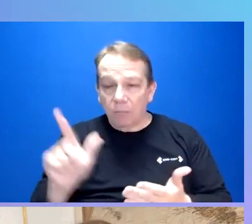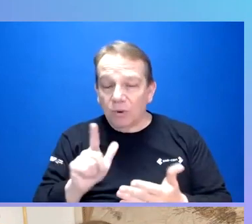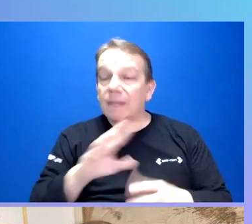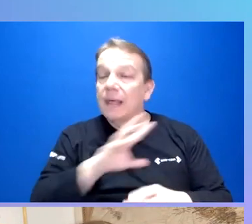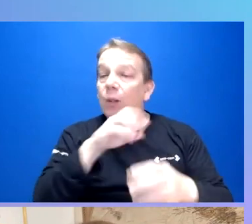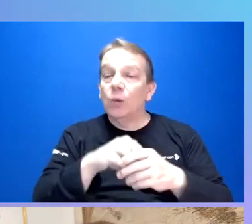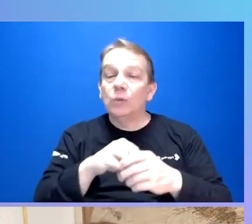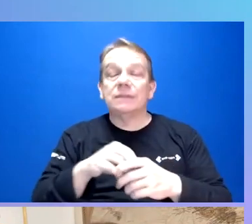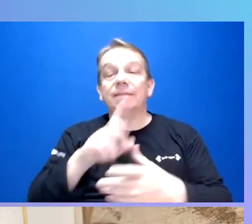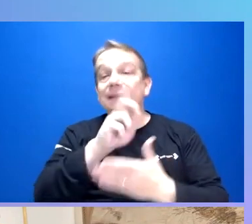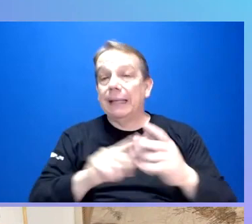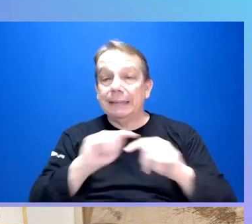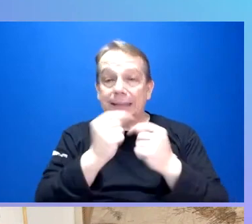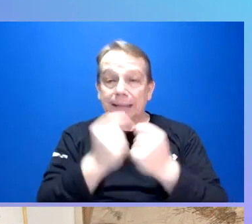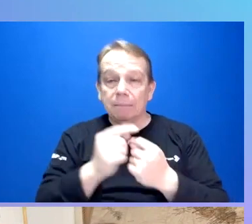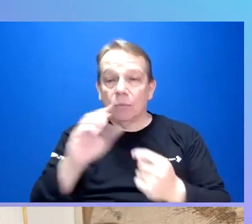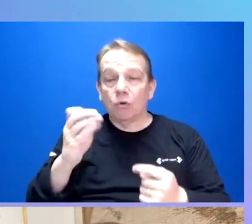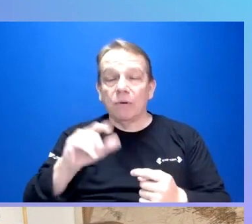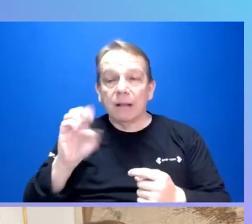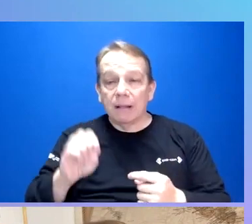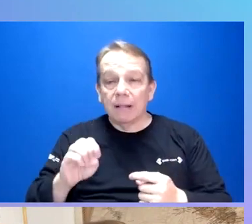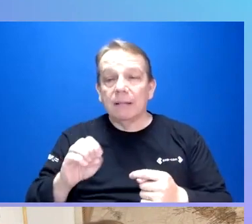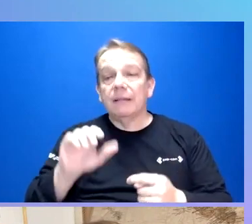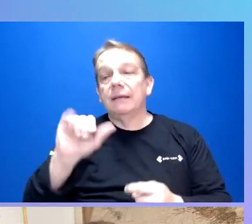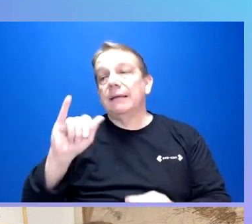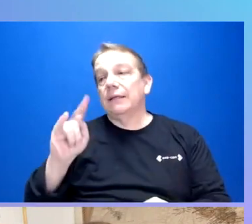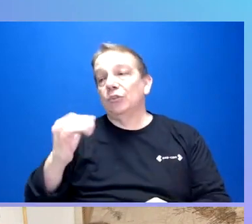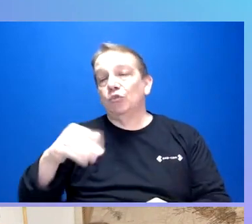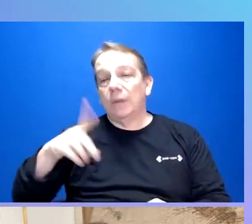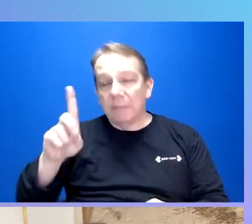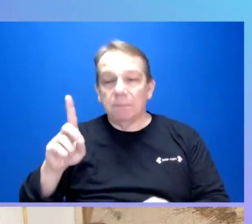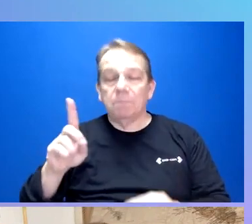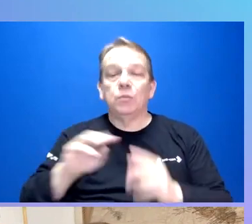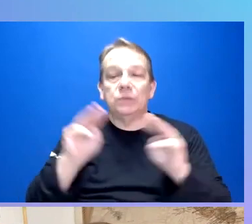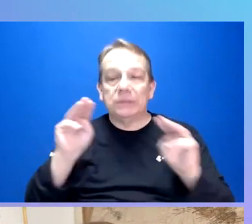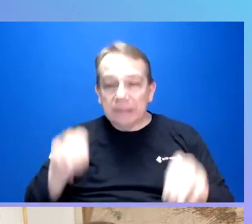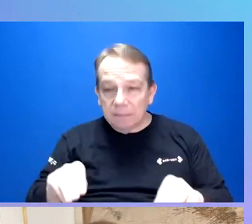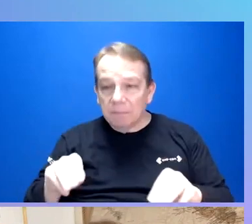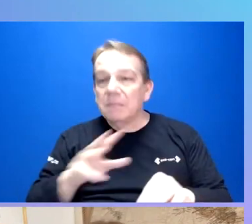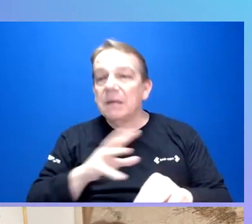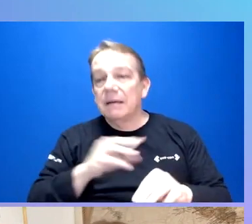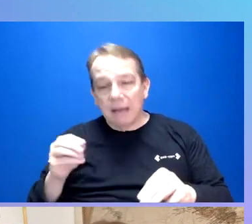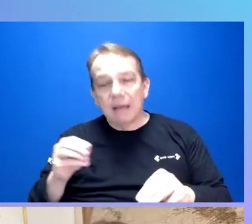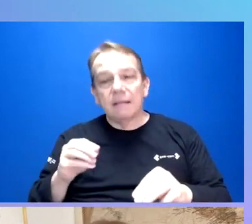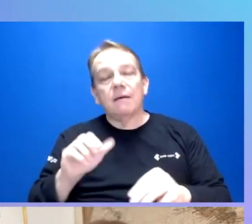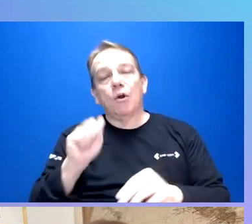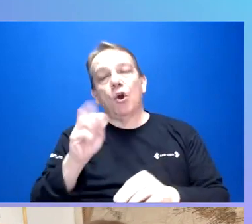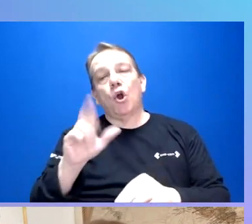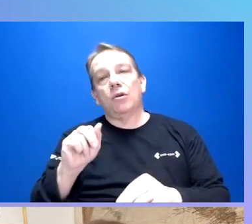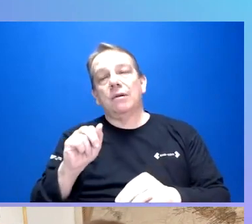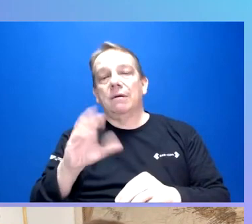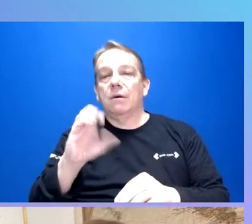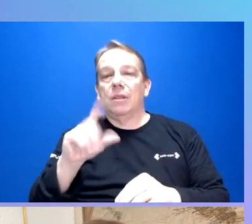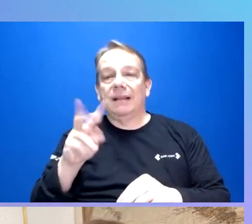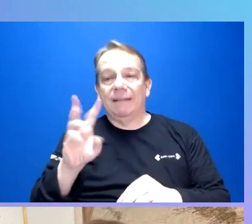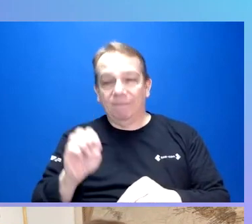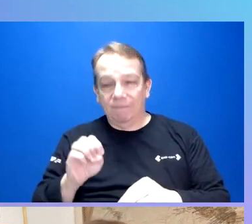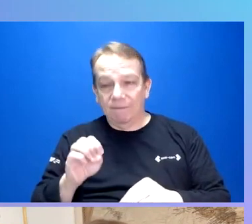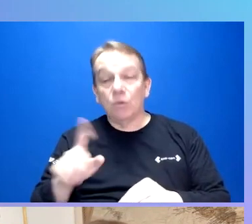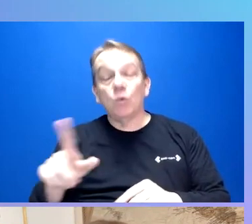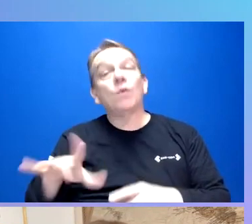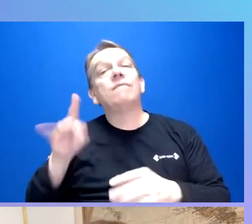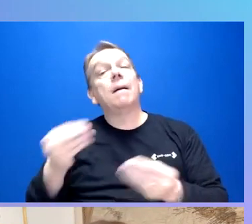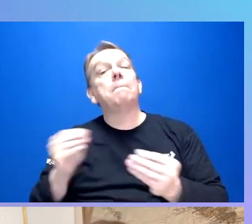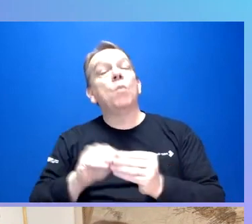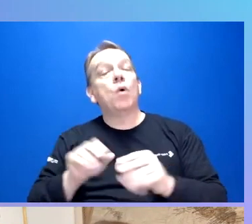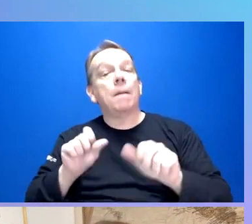at Oracle, the Intrepid Museum, and the Socially Distant Art Collective. You can find out more about the Ability Project if you